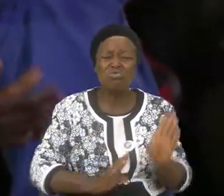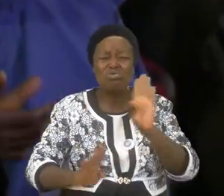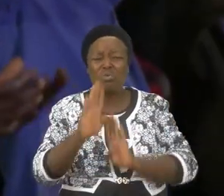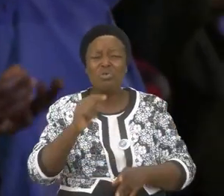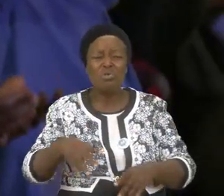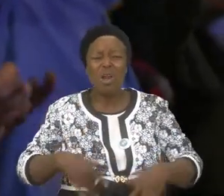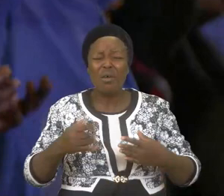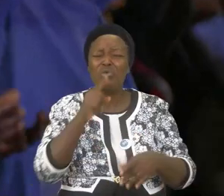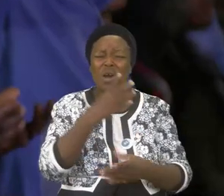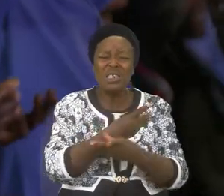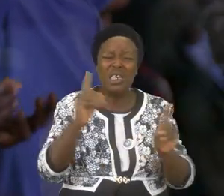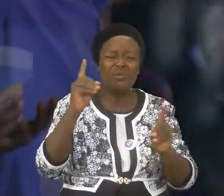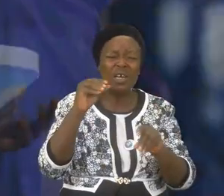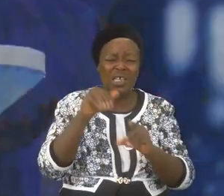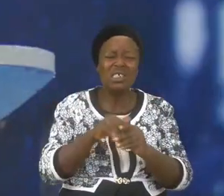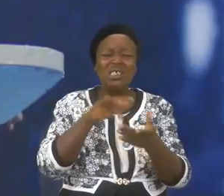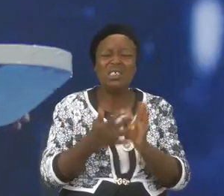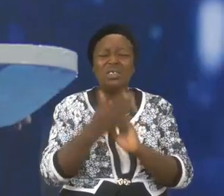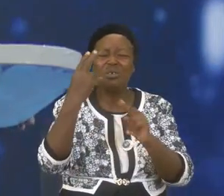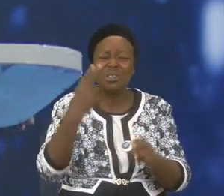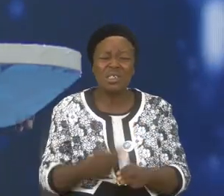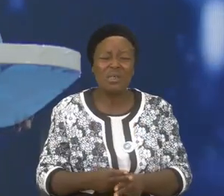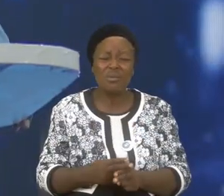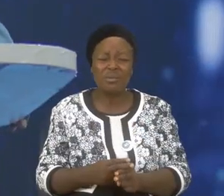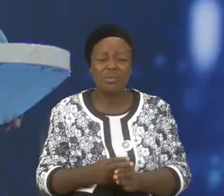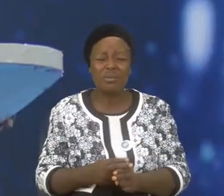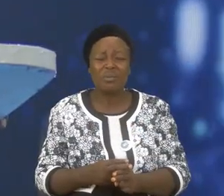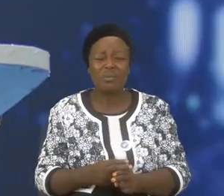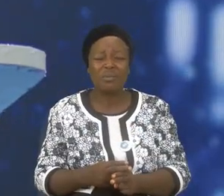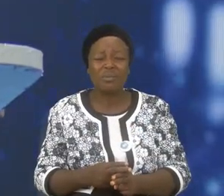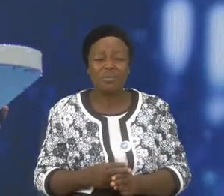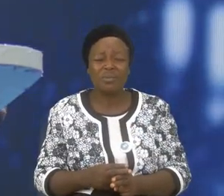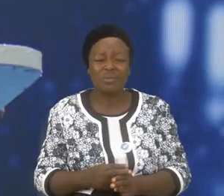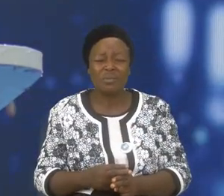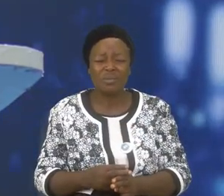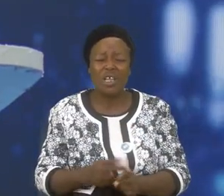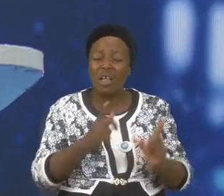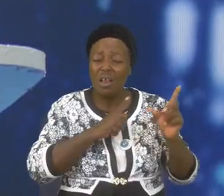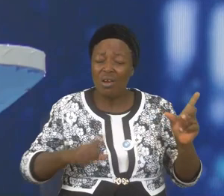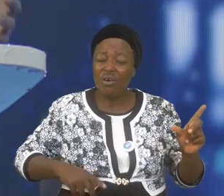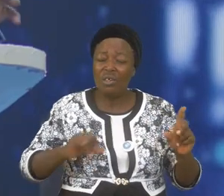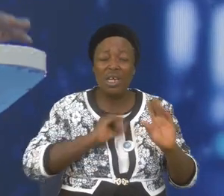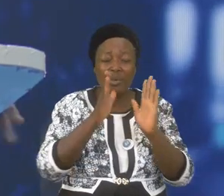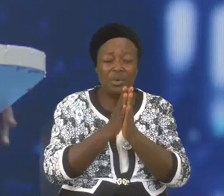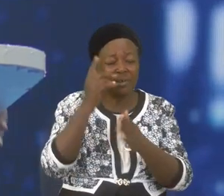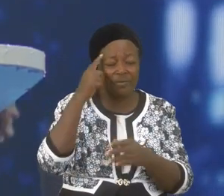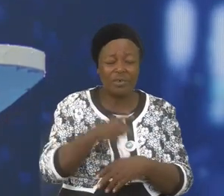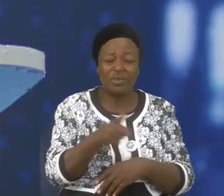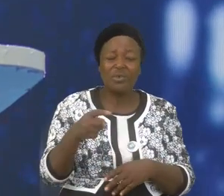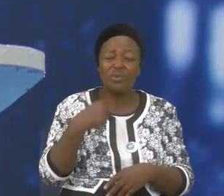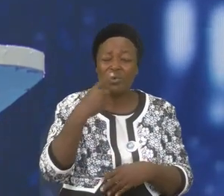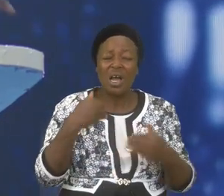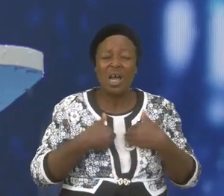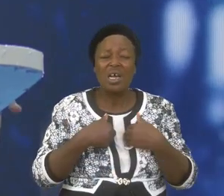name. Lord, I pray for those who have a kidney problem, and they have lungs problem, and